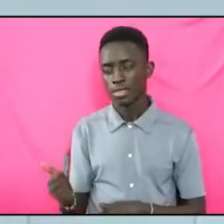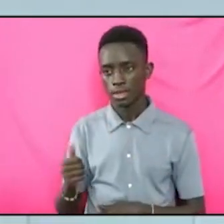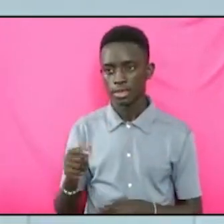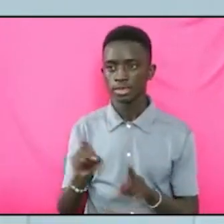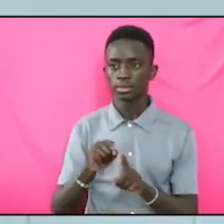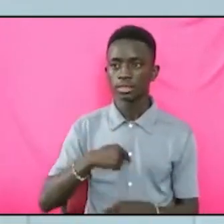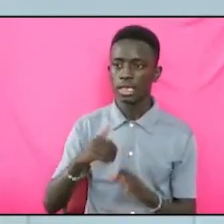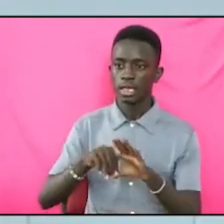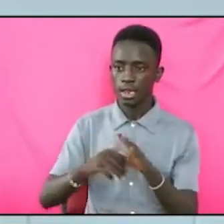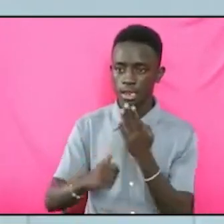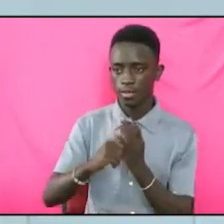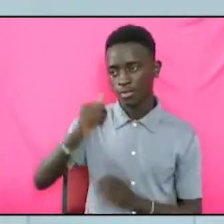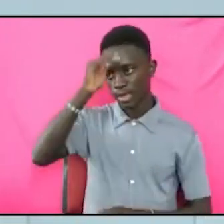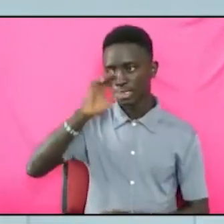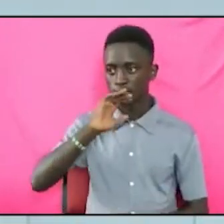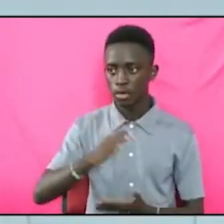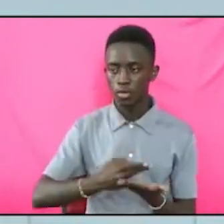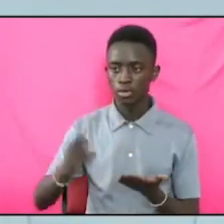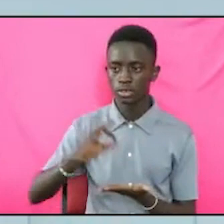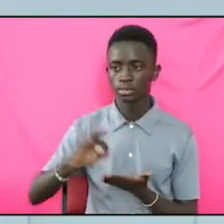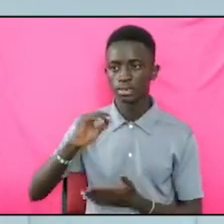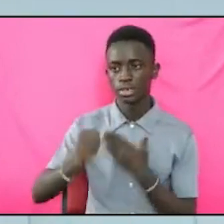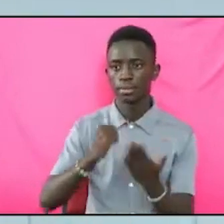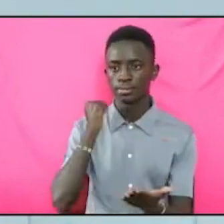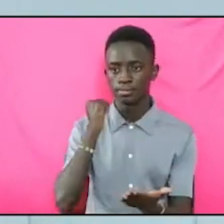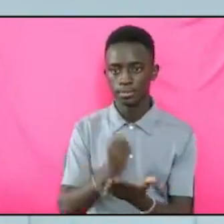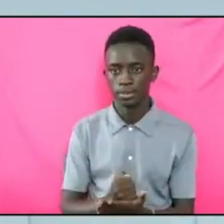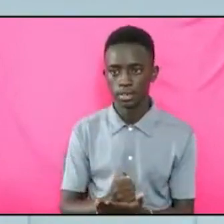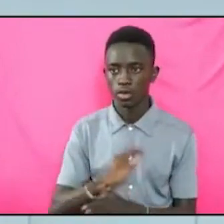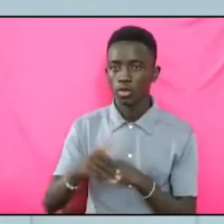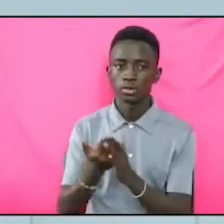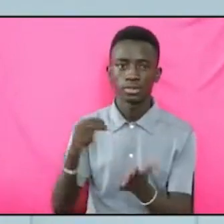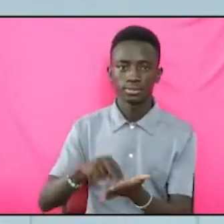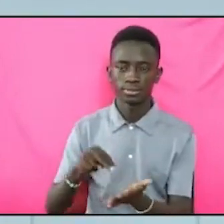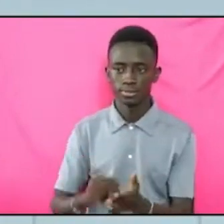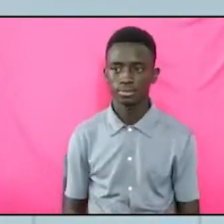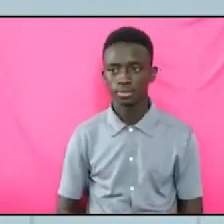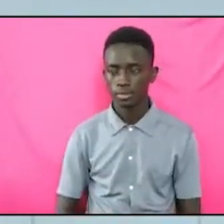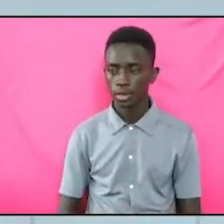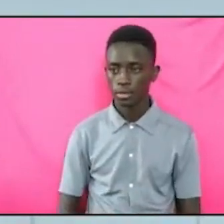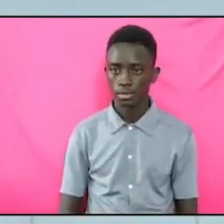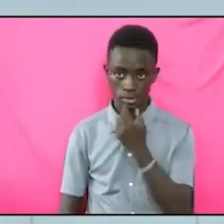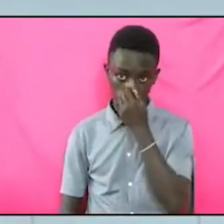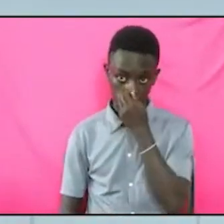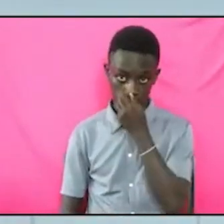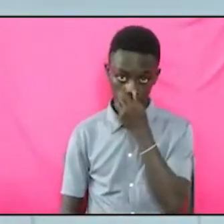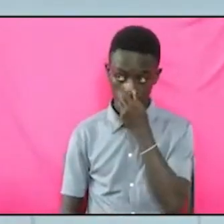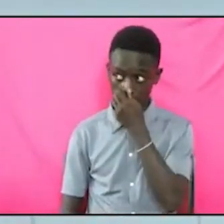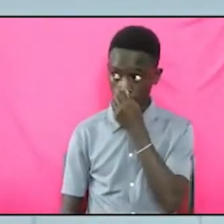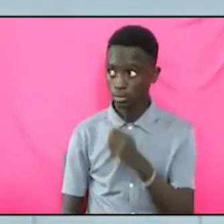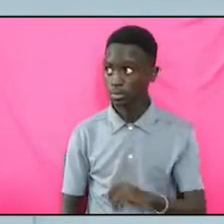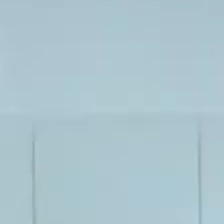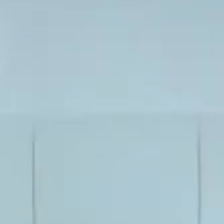the Father, the Son, and the Holy Spirit. Amen. Let us be upstanding as we affirm this holy word, ever true, changing me